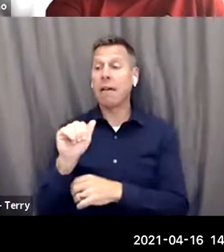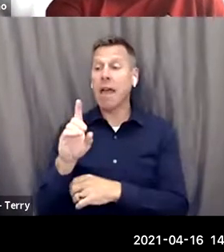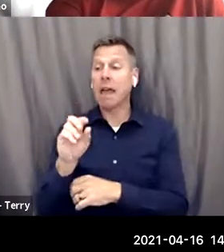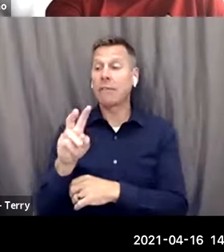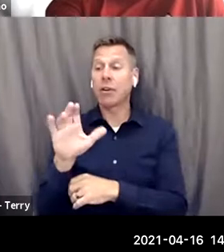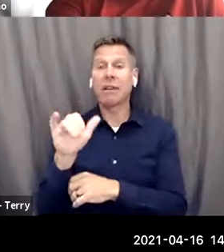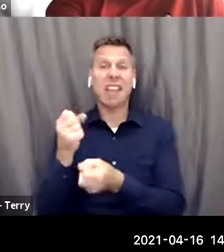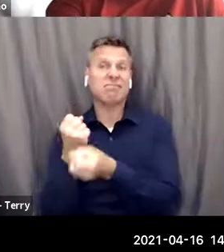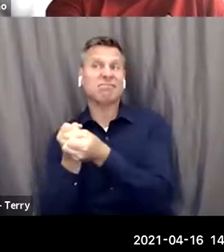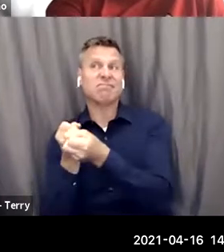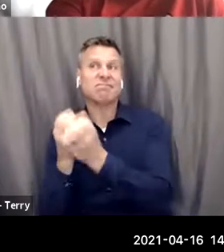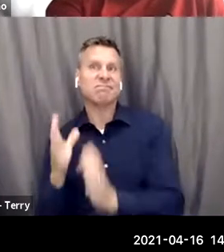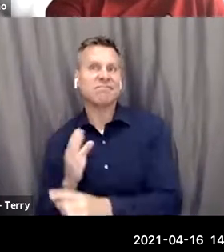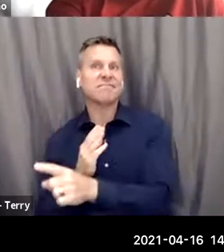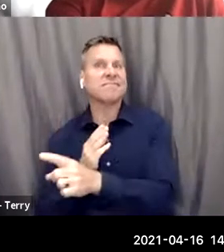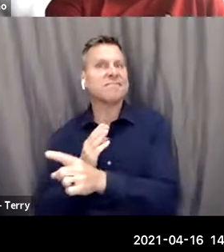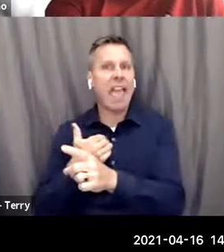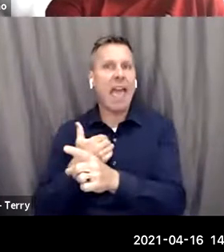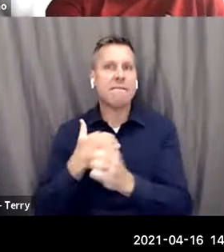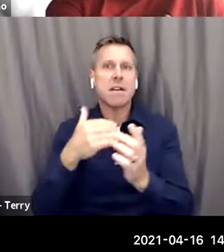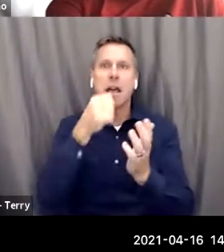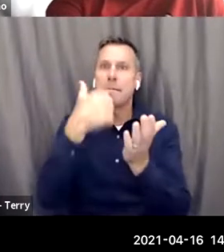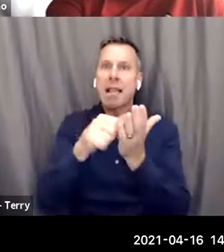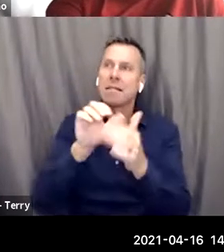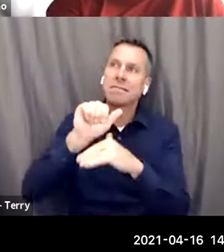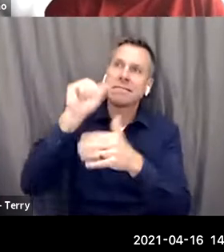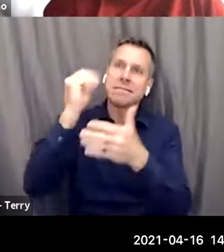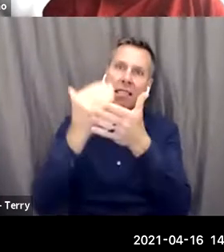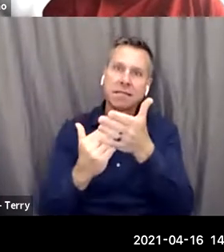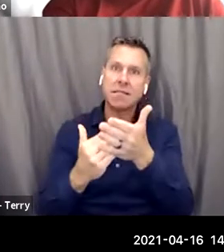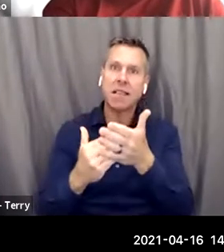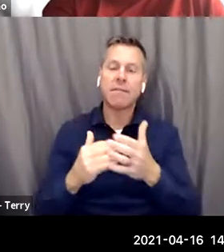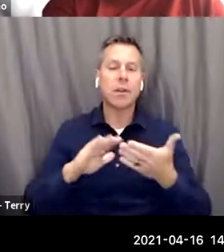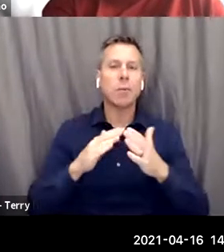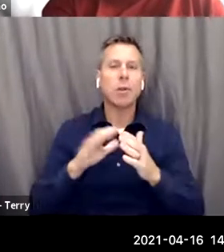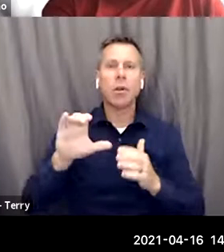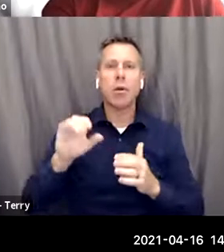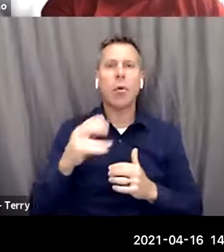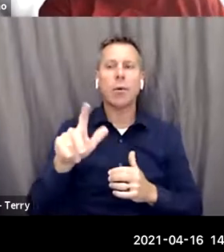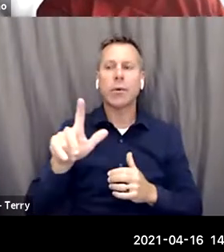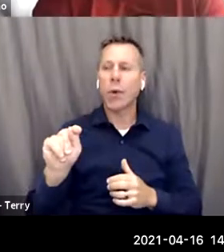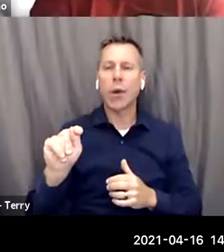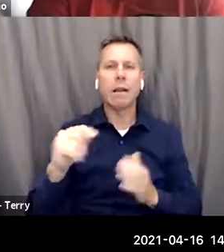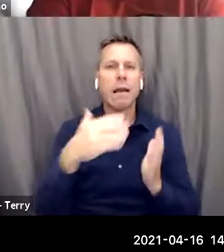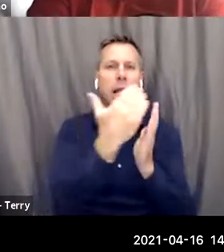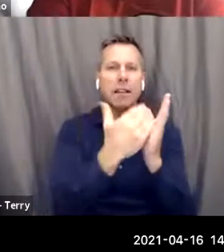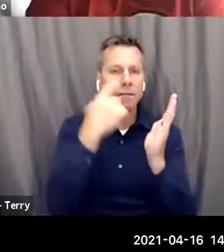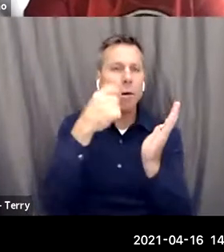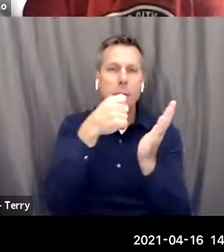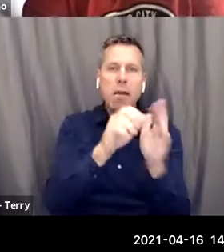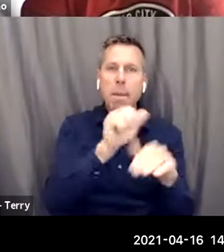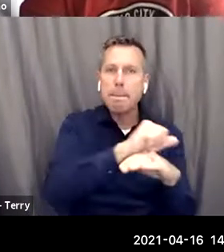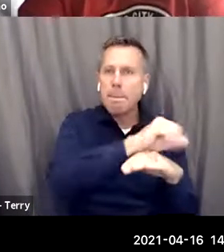ally mailing list. We have a community cohort mailing list so that all of our students are on there. And when we hear